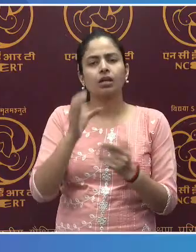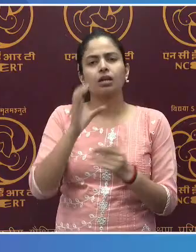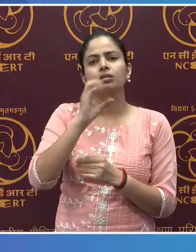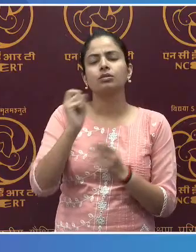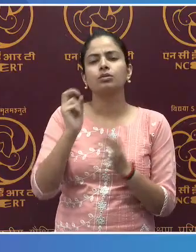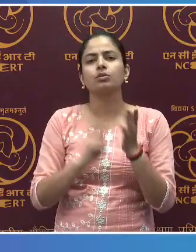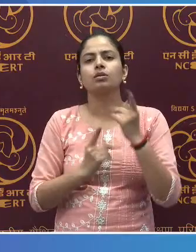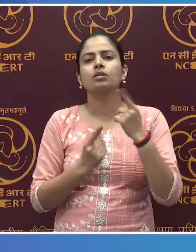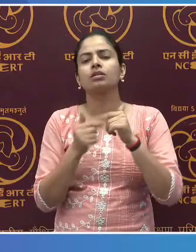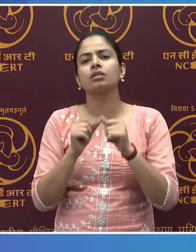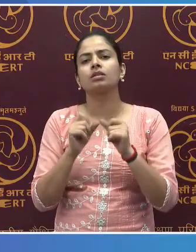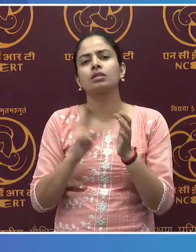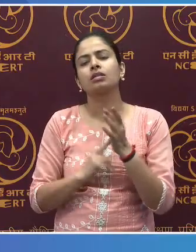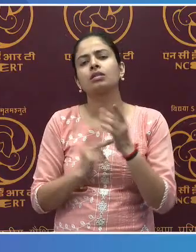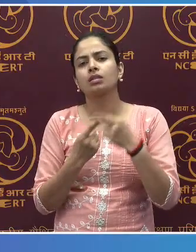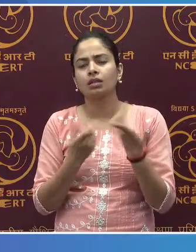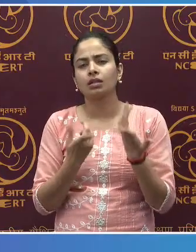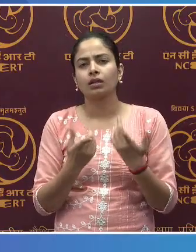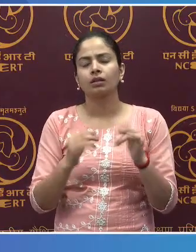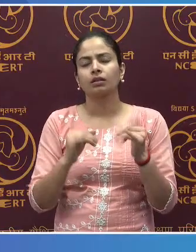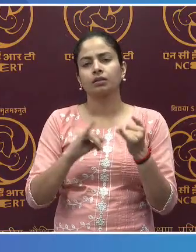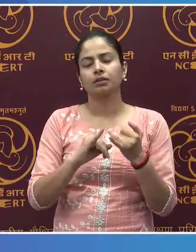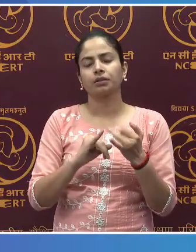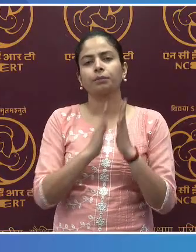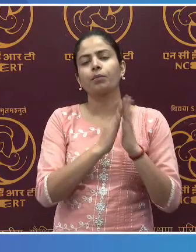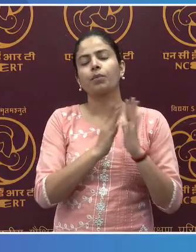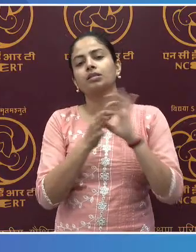element of spirituality is there. Yeah, definitely I will come.